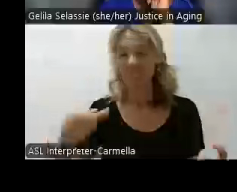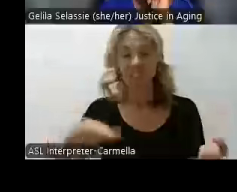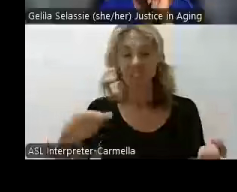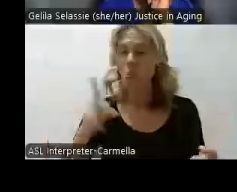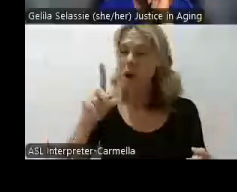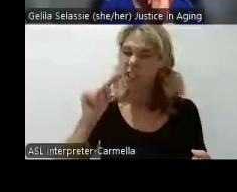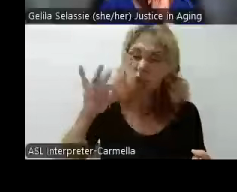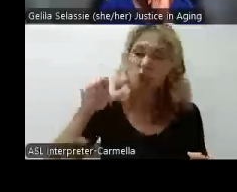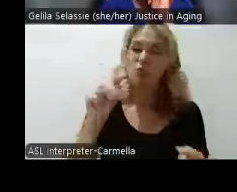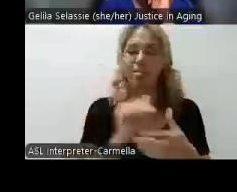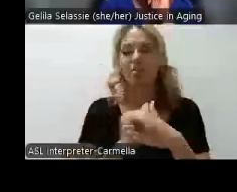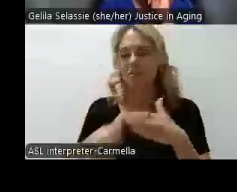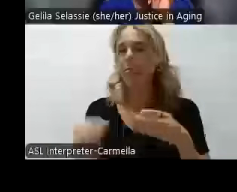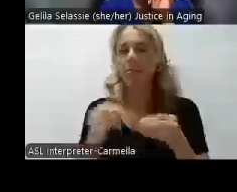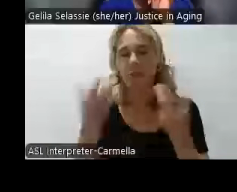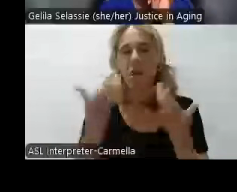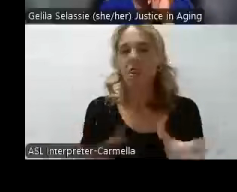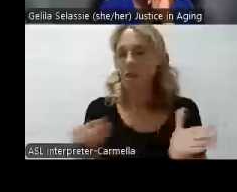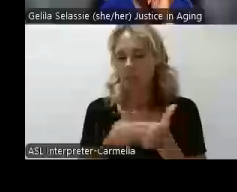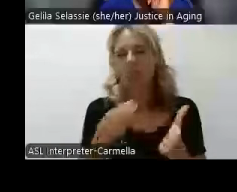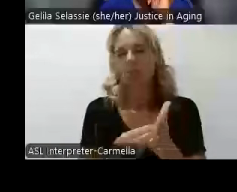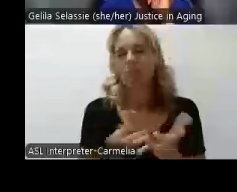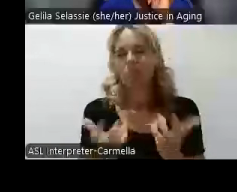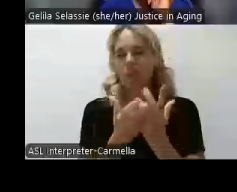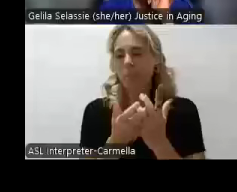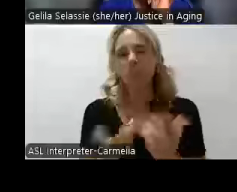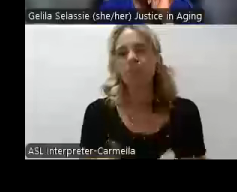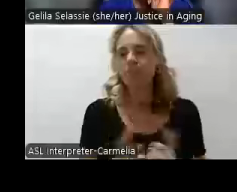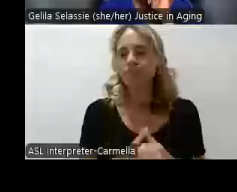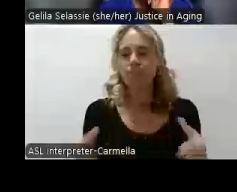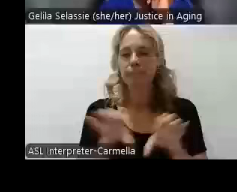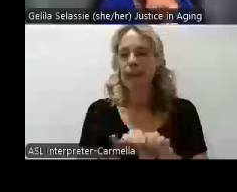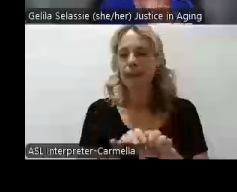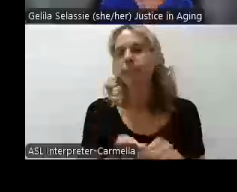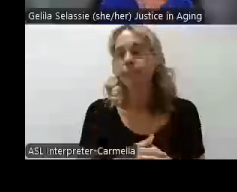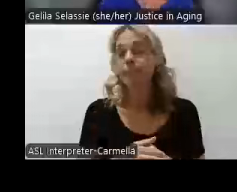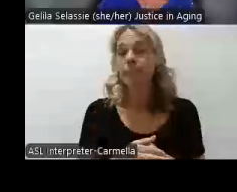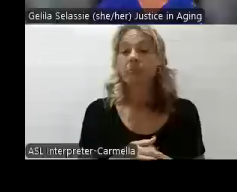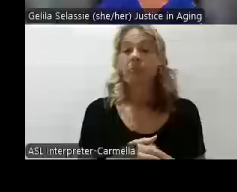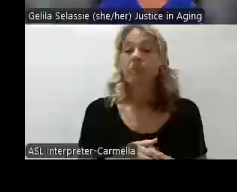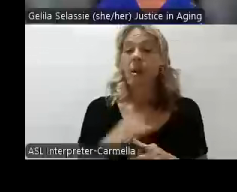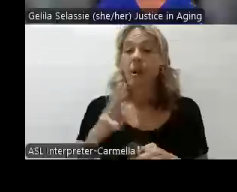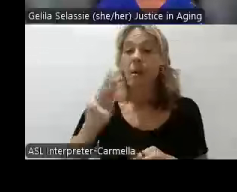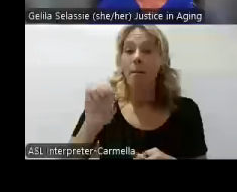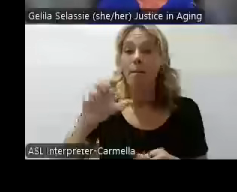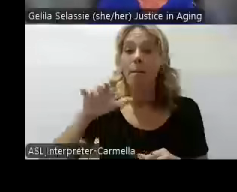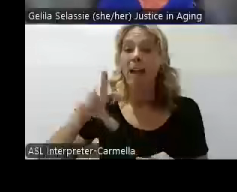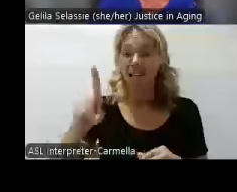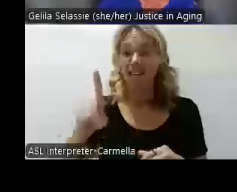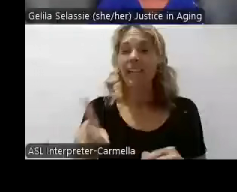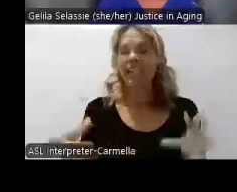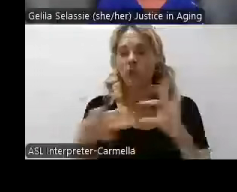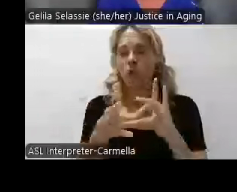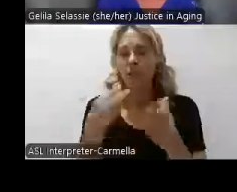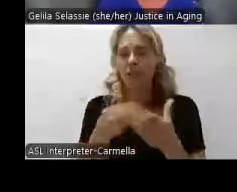trillion in lost funding combined. Again, Medicaid is jointly funded by the state and